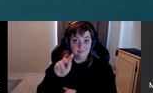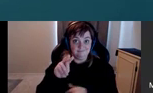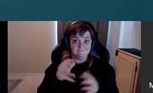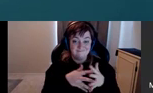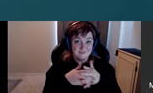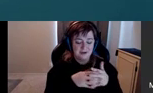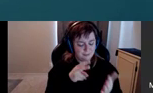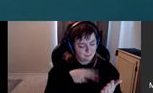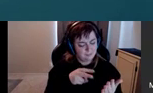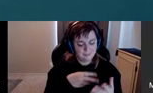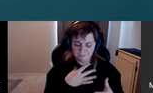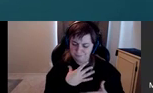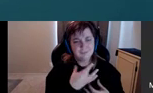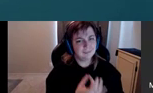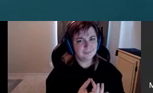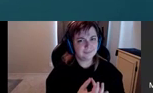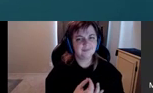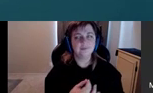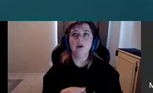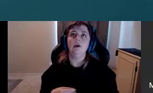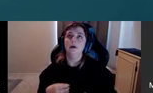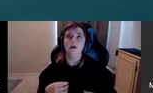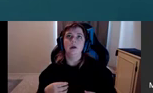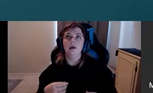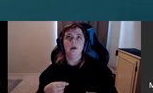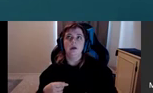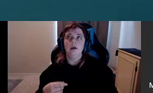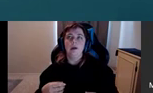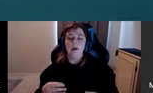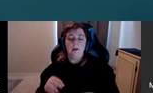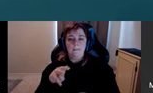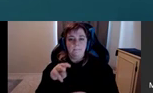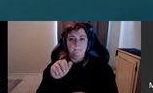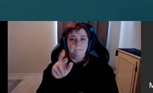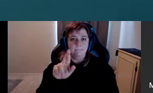And another thing is we shouldn't just complain about marginalization. You know,